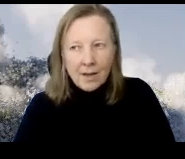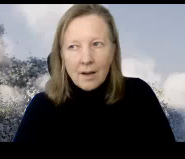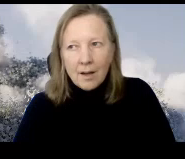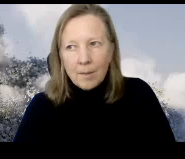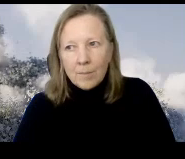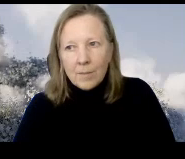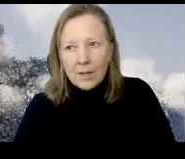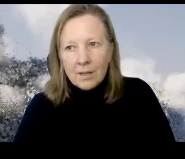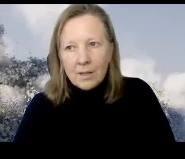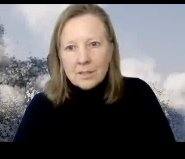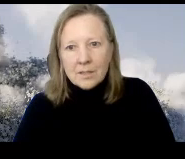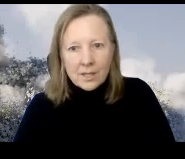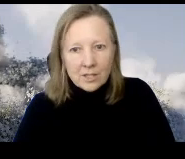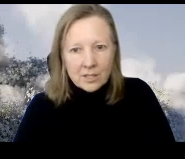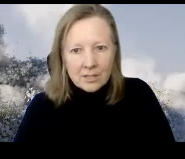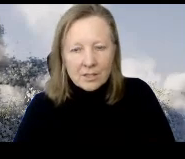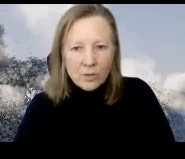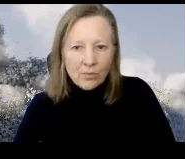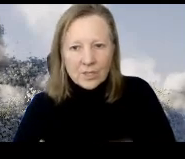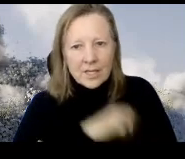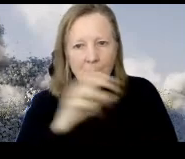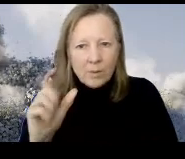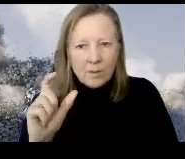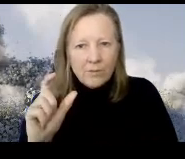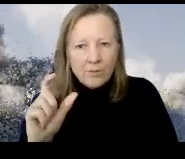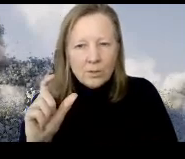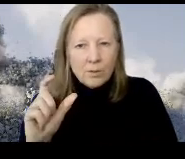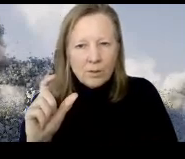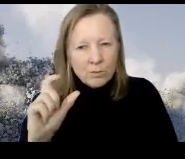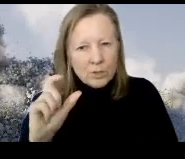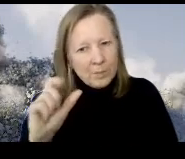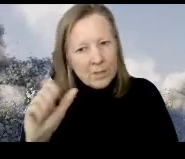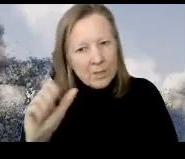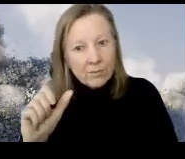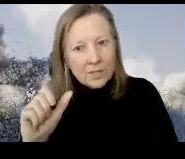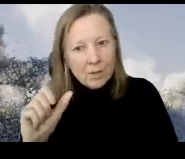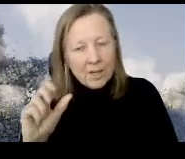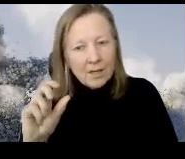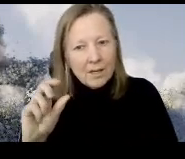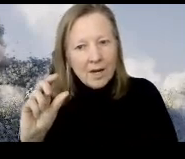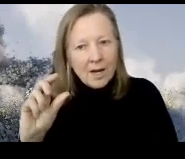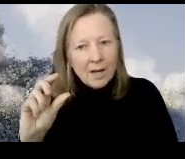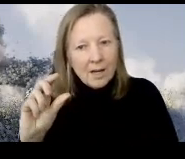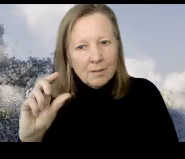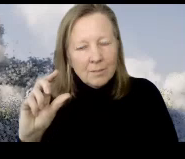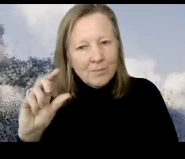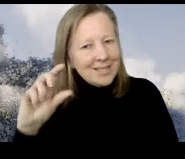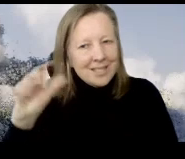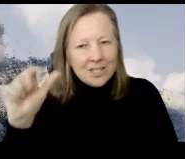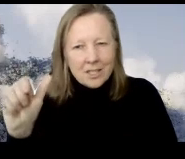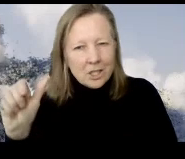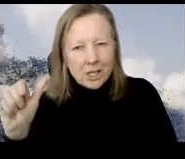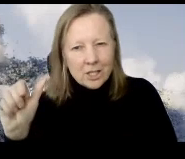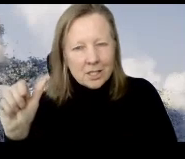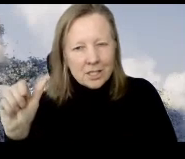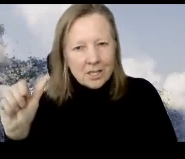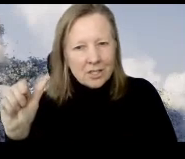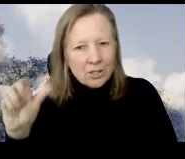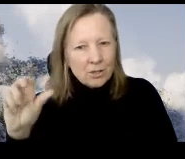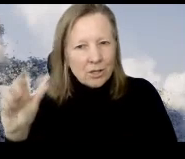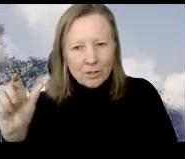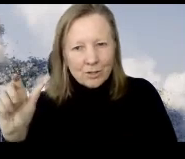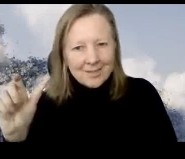plays and discussions. So for example, if you took the speaking for CELBAN, it's easily to change